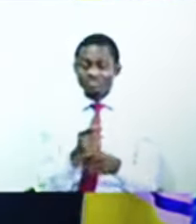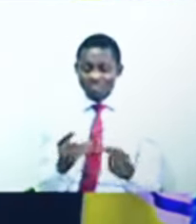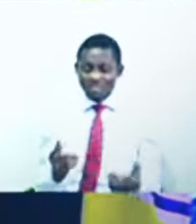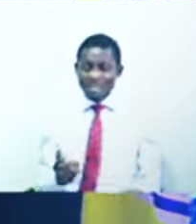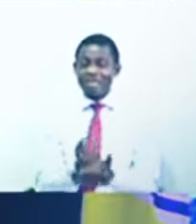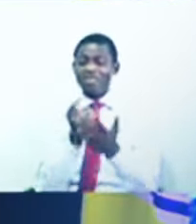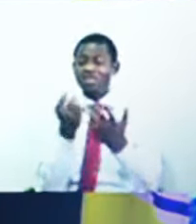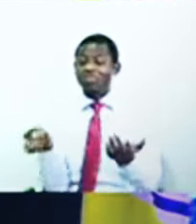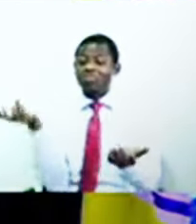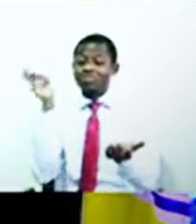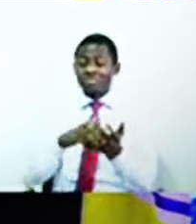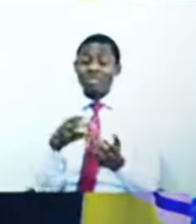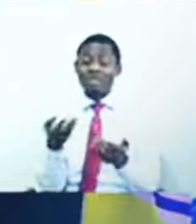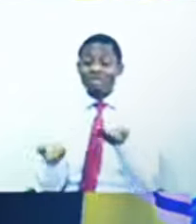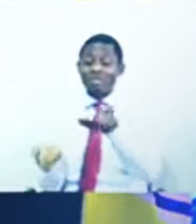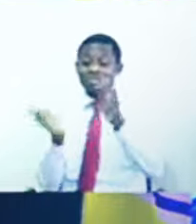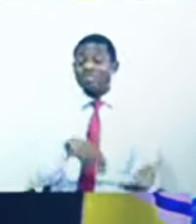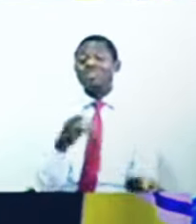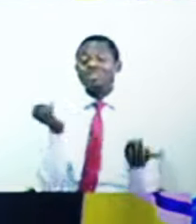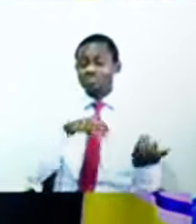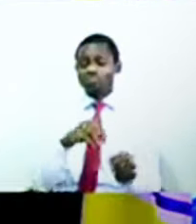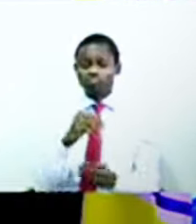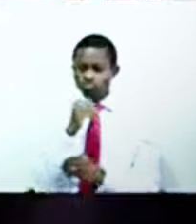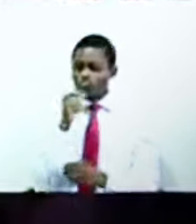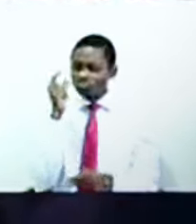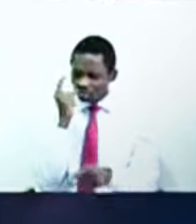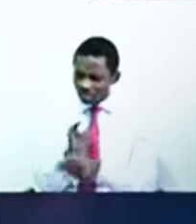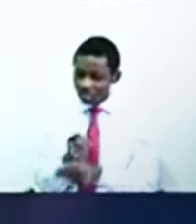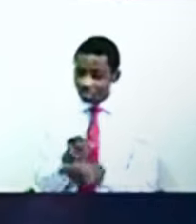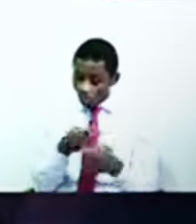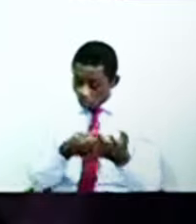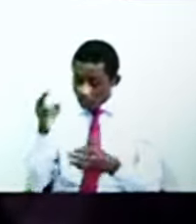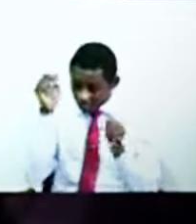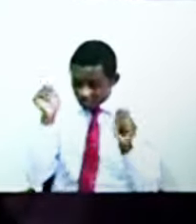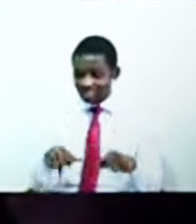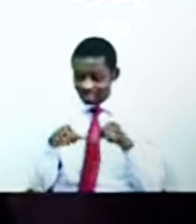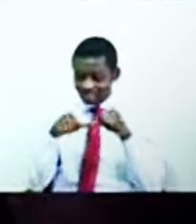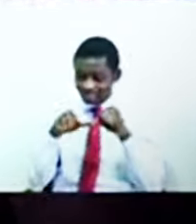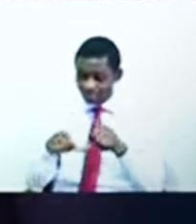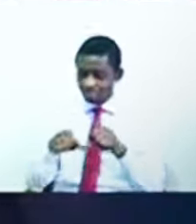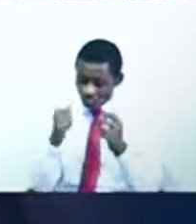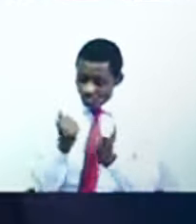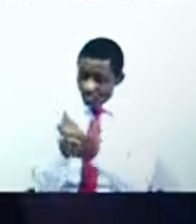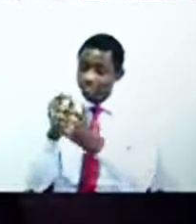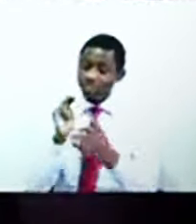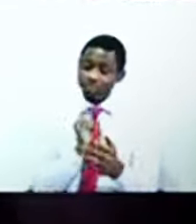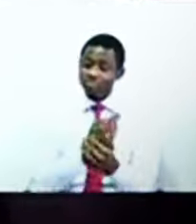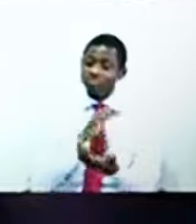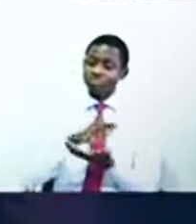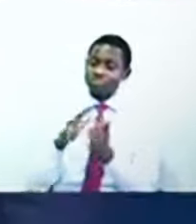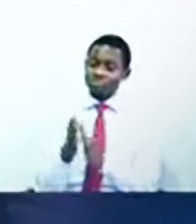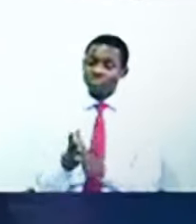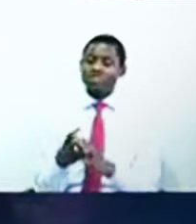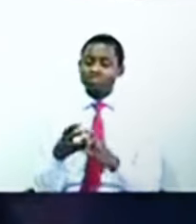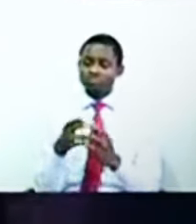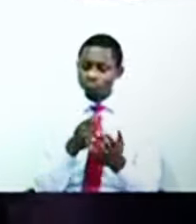We want to build a glorious church. And we need glorious,